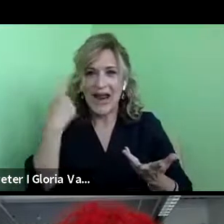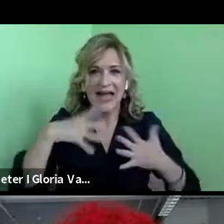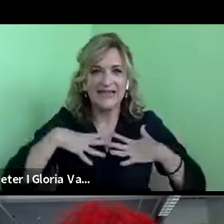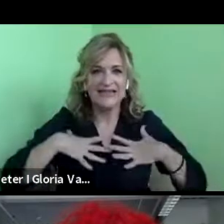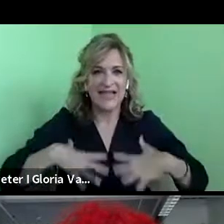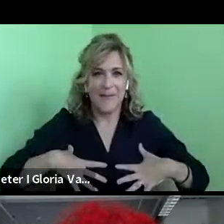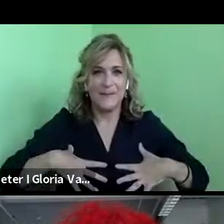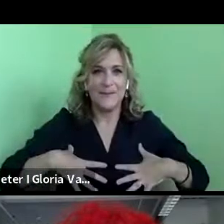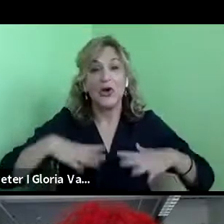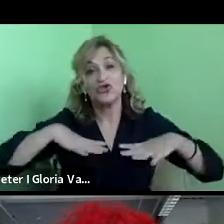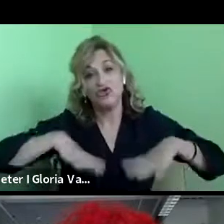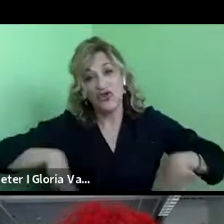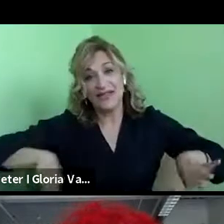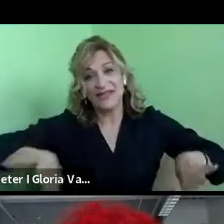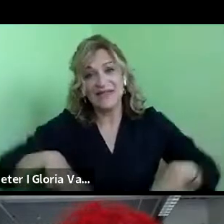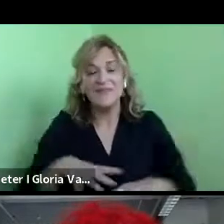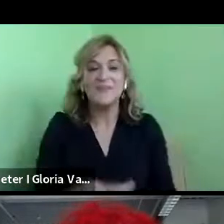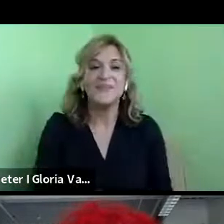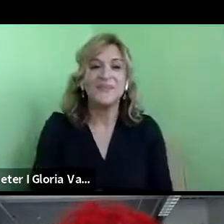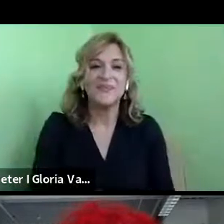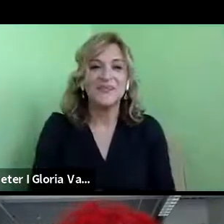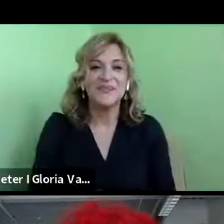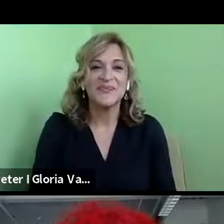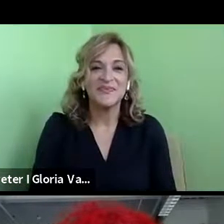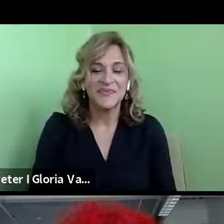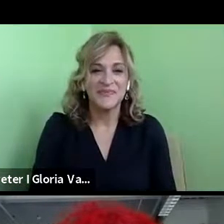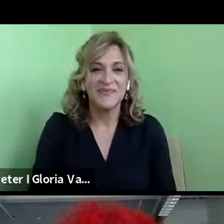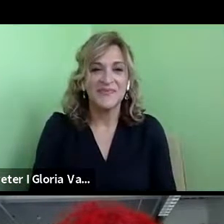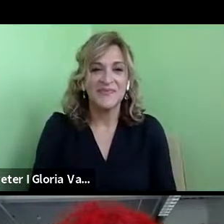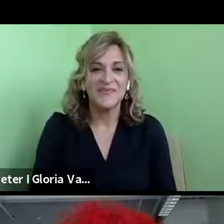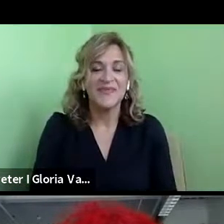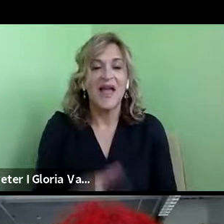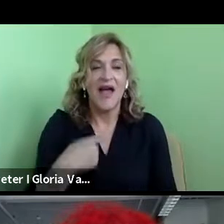Black dress. And